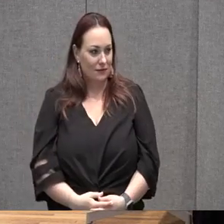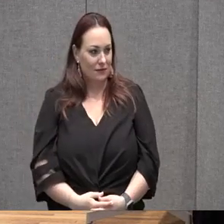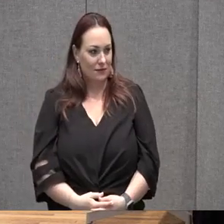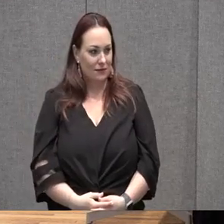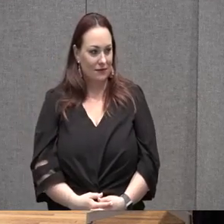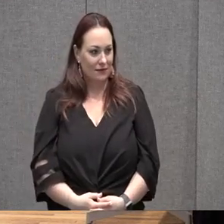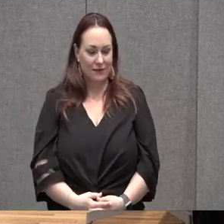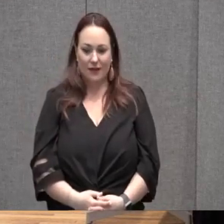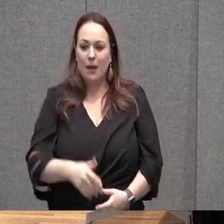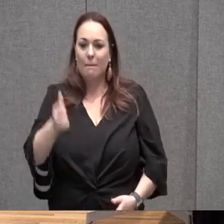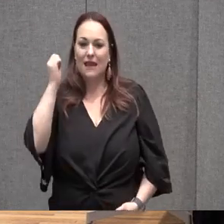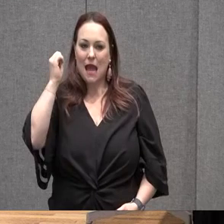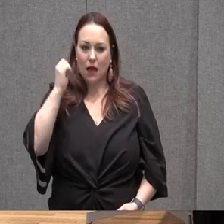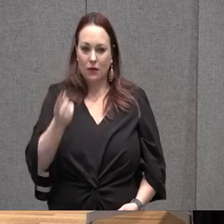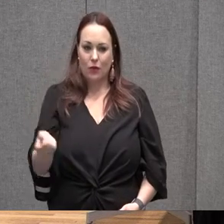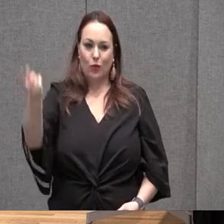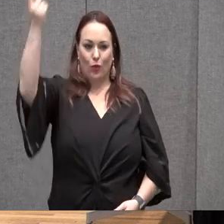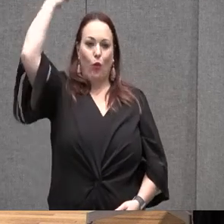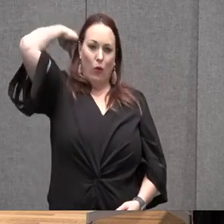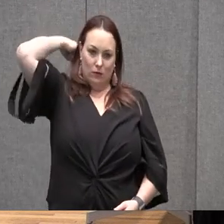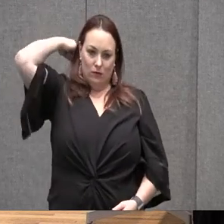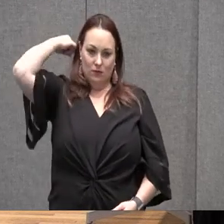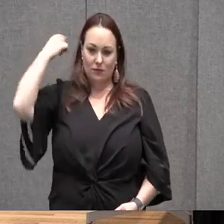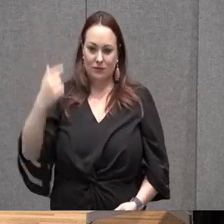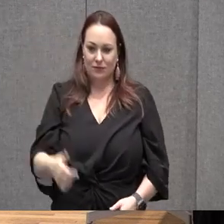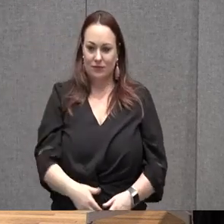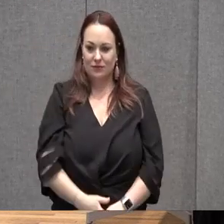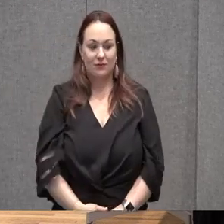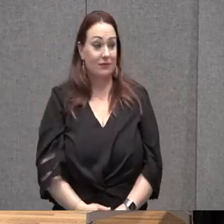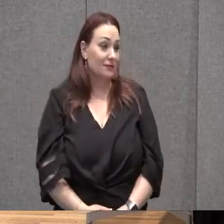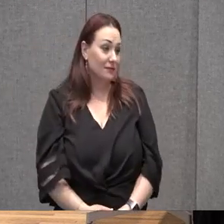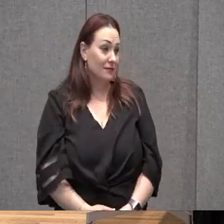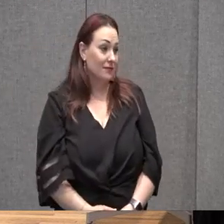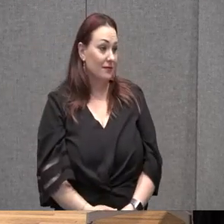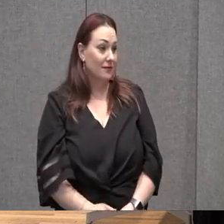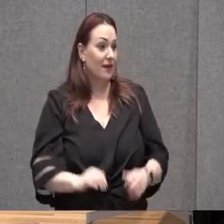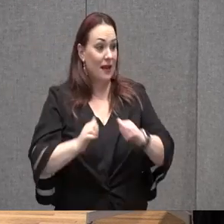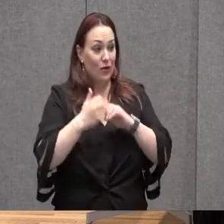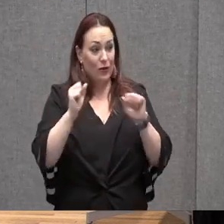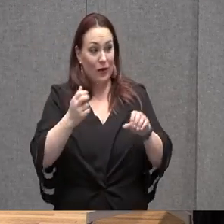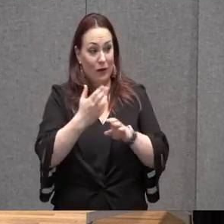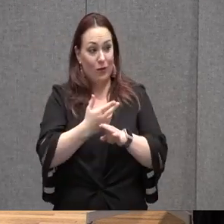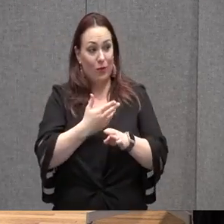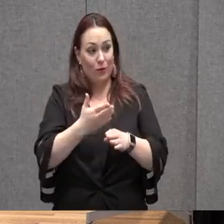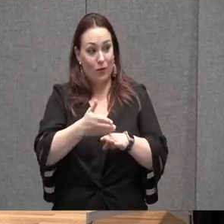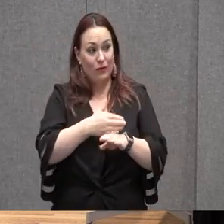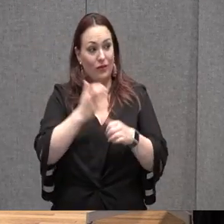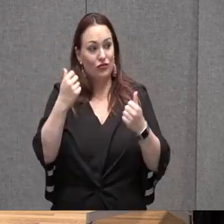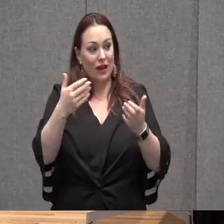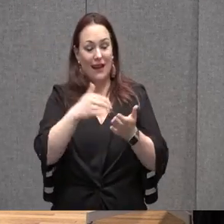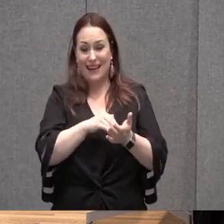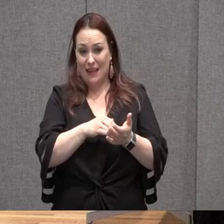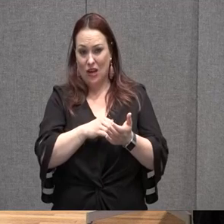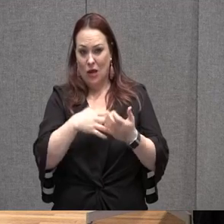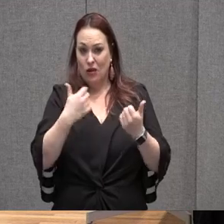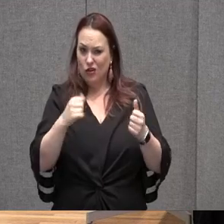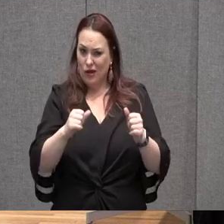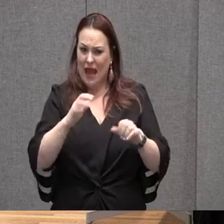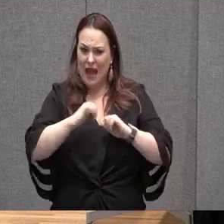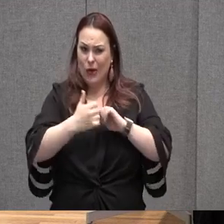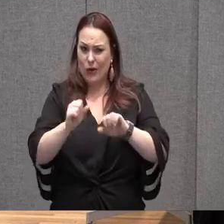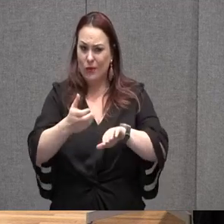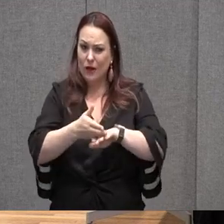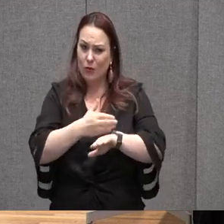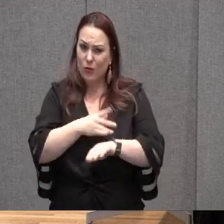Behind me. Okay. So a thing we could ask is how can we improve it, or should we try it again? Well, how would we improve